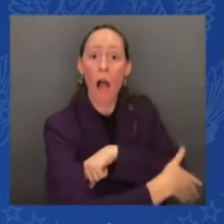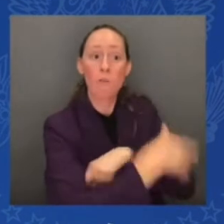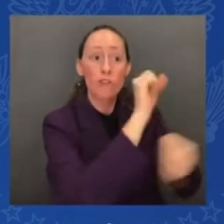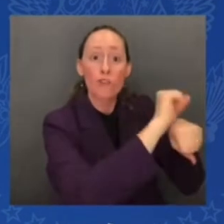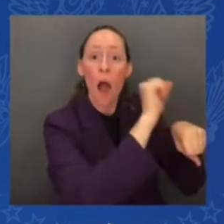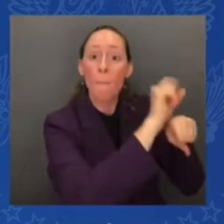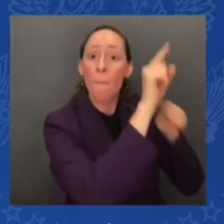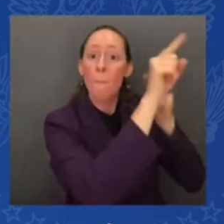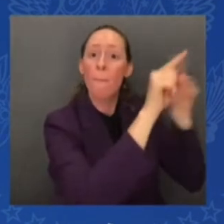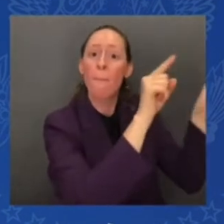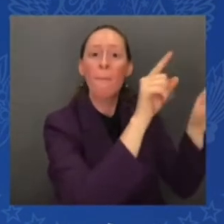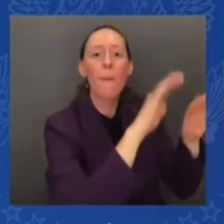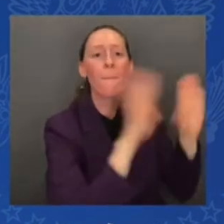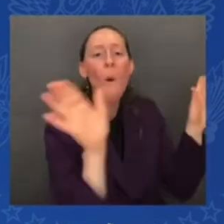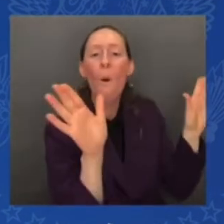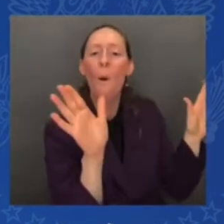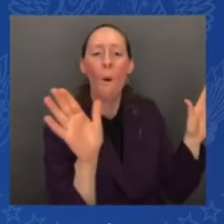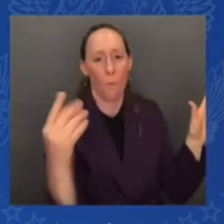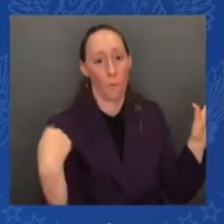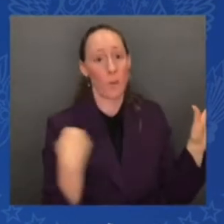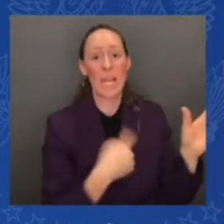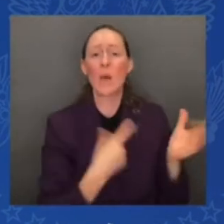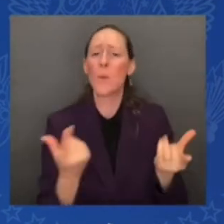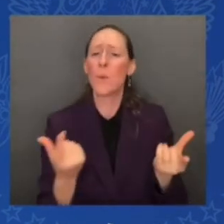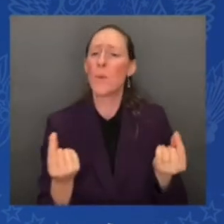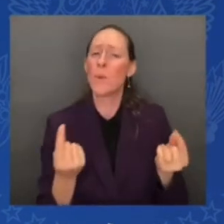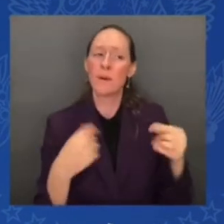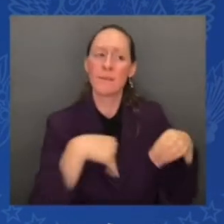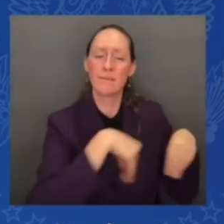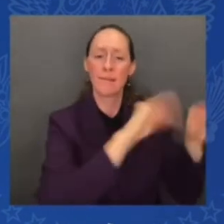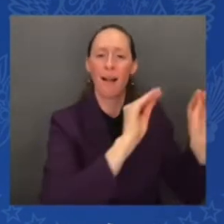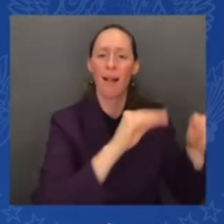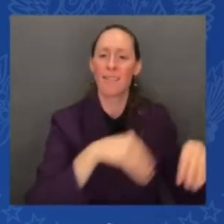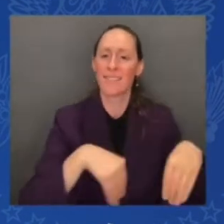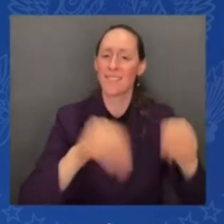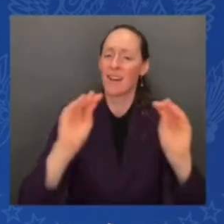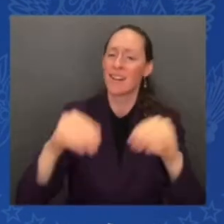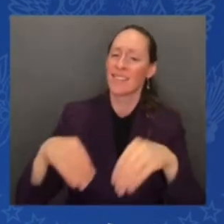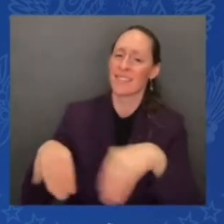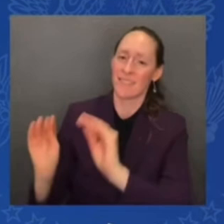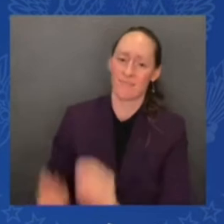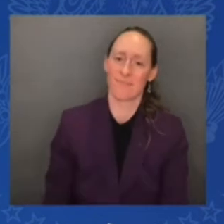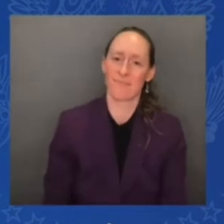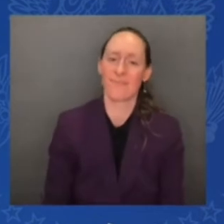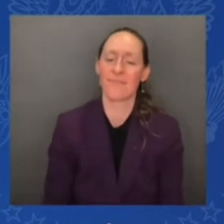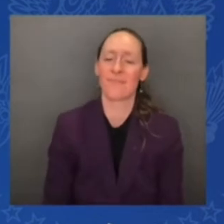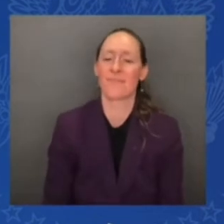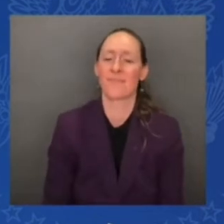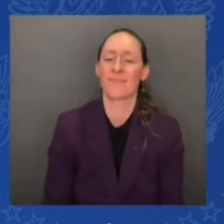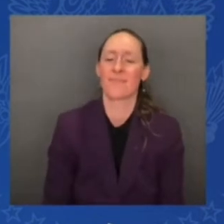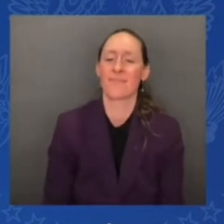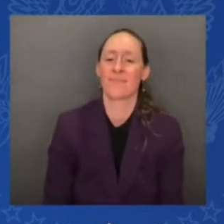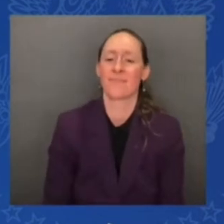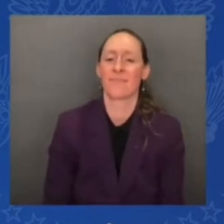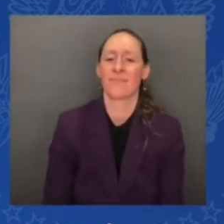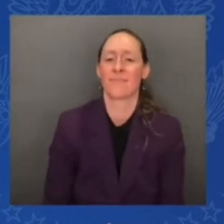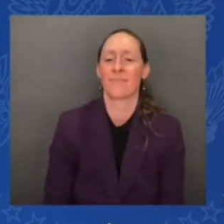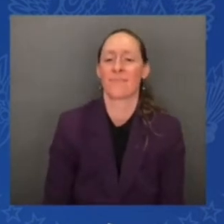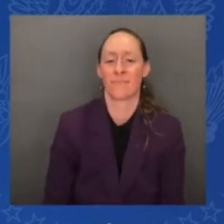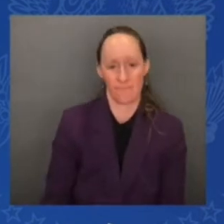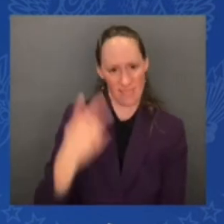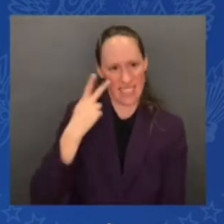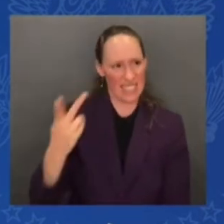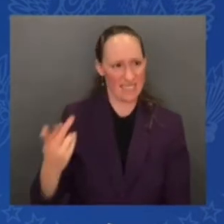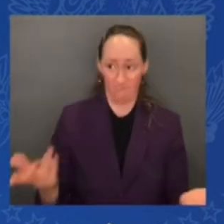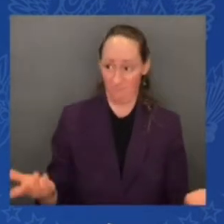And we're seeing it right here in America. We're seeing it in New Mexico as well. In 2008, Solo Cup Factory shut down right here,